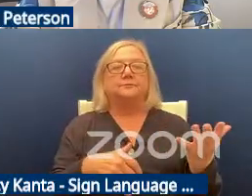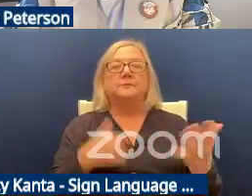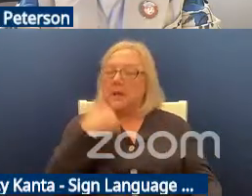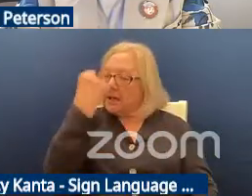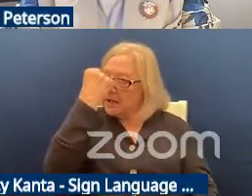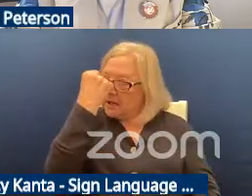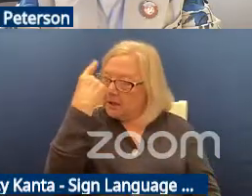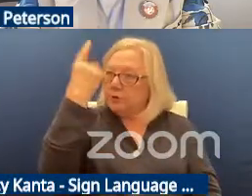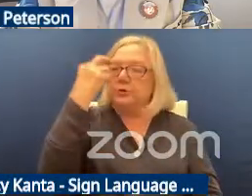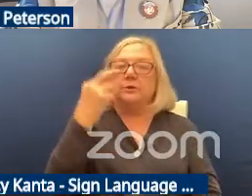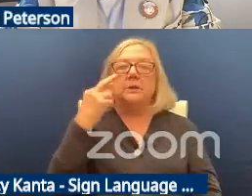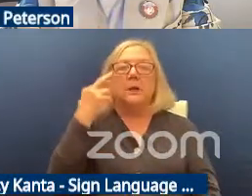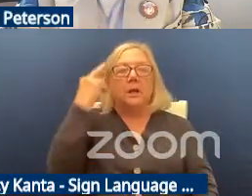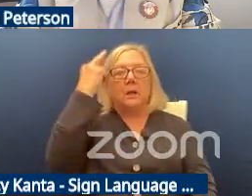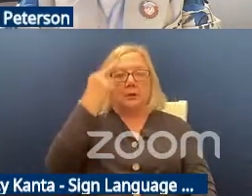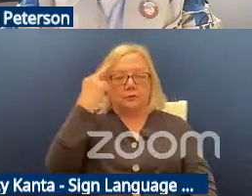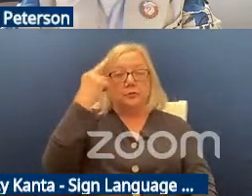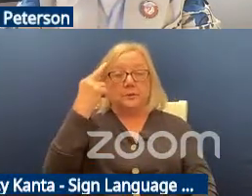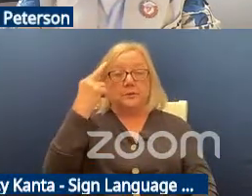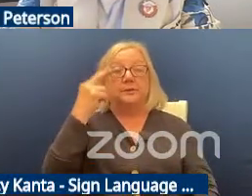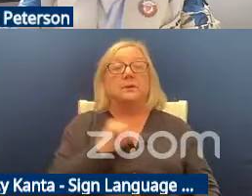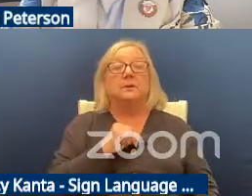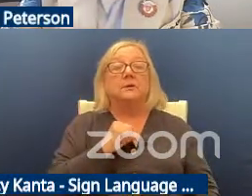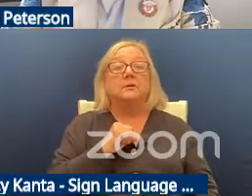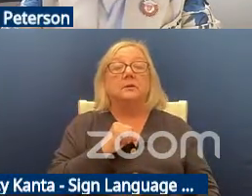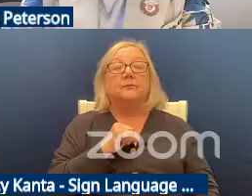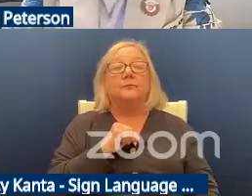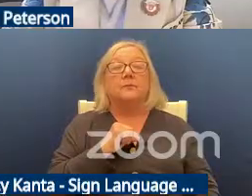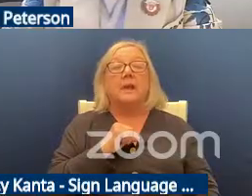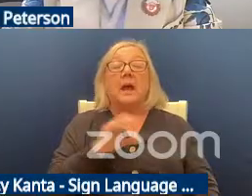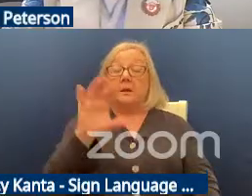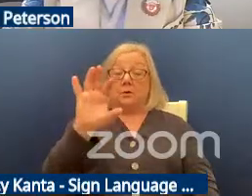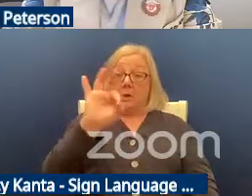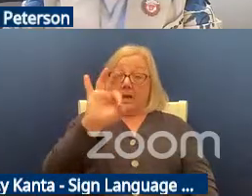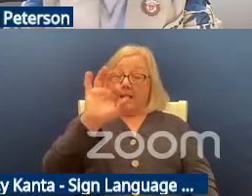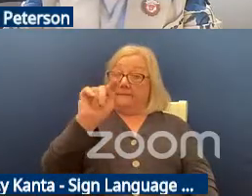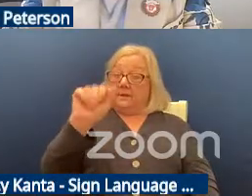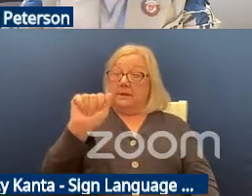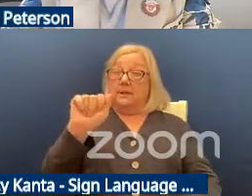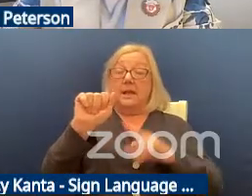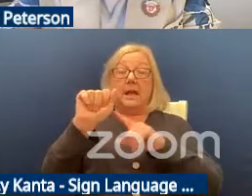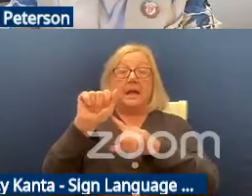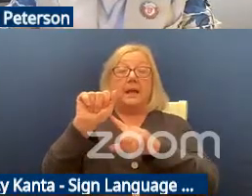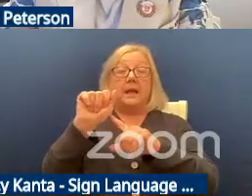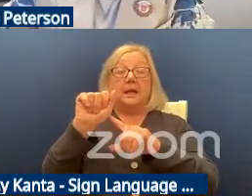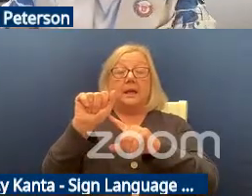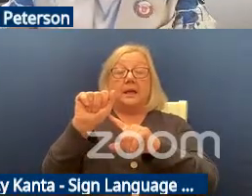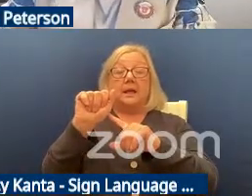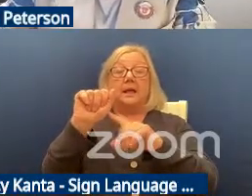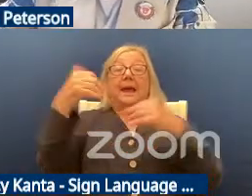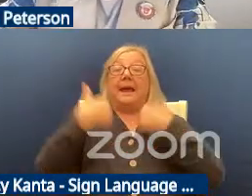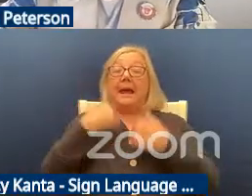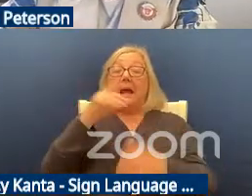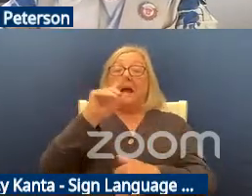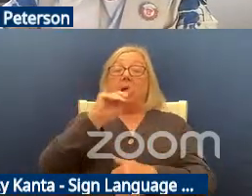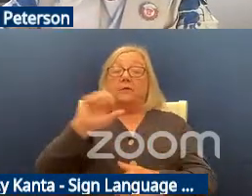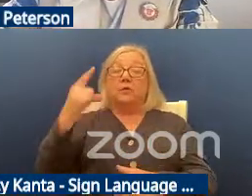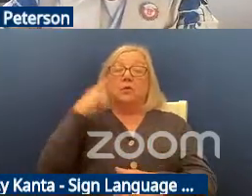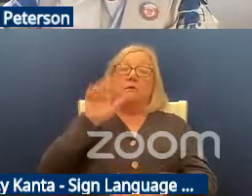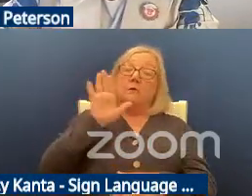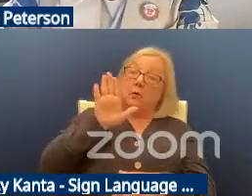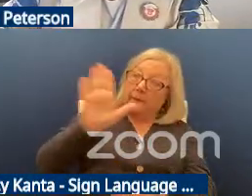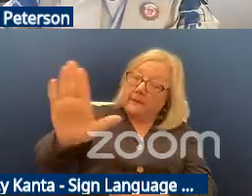The purpose is, you've then validated, FTA has created a tool for their specific